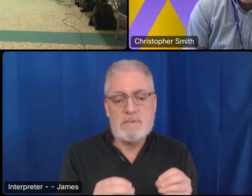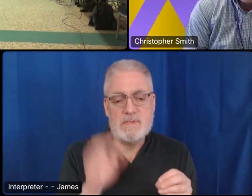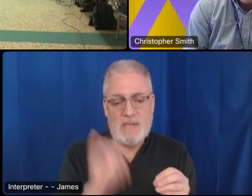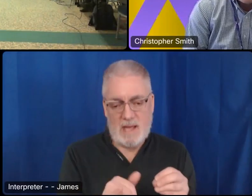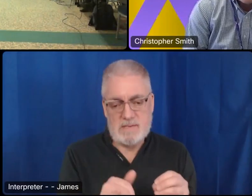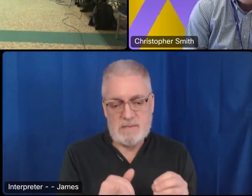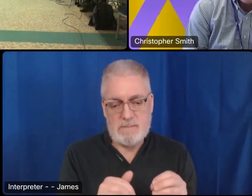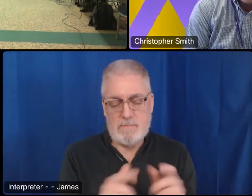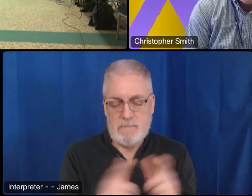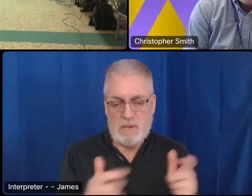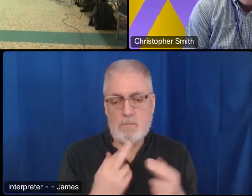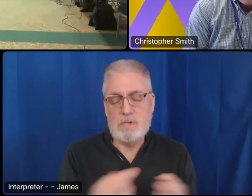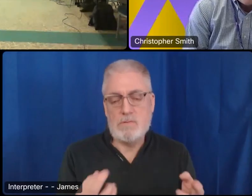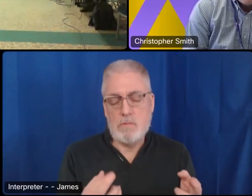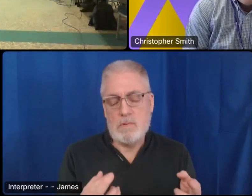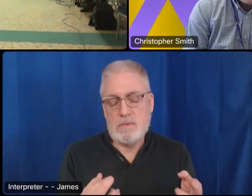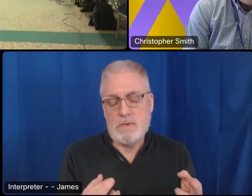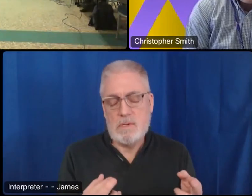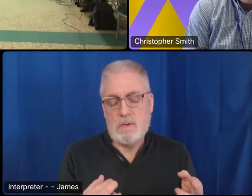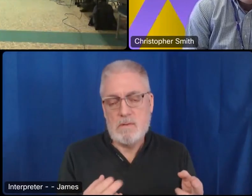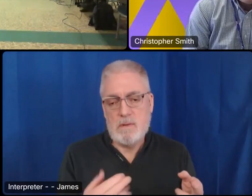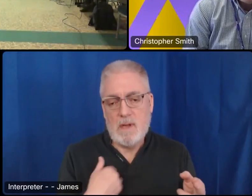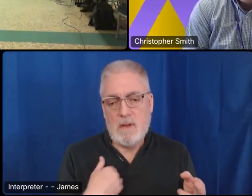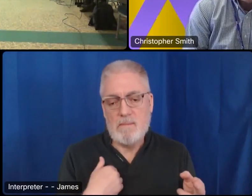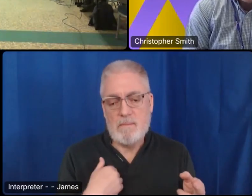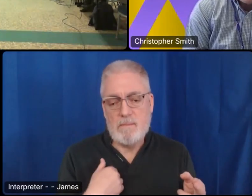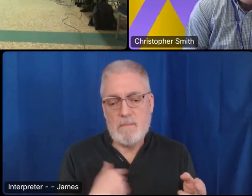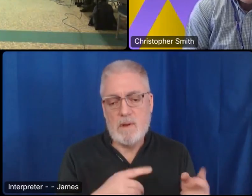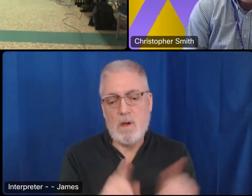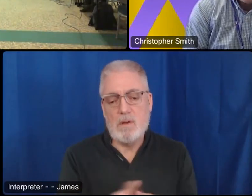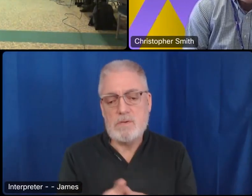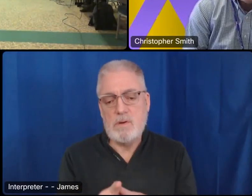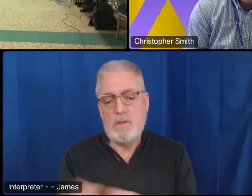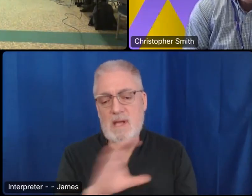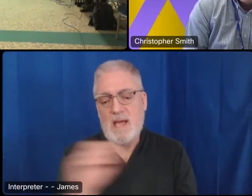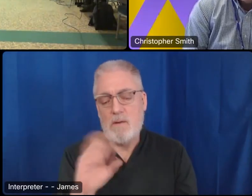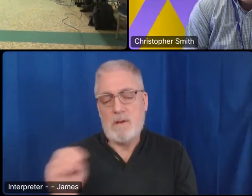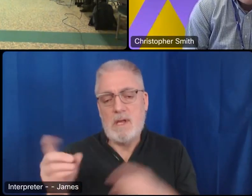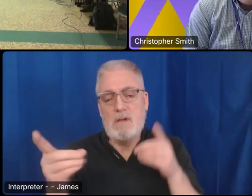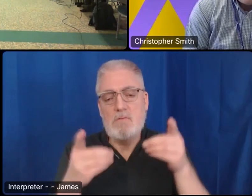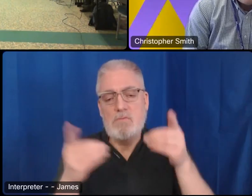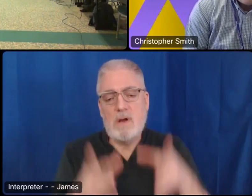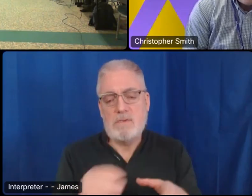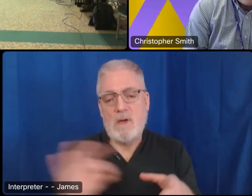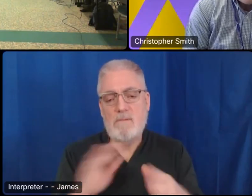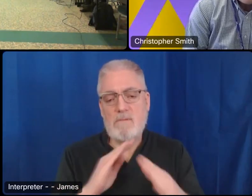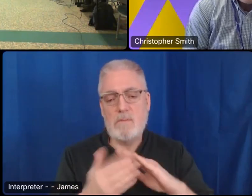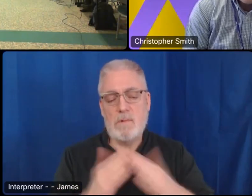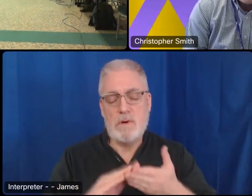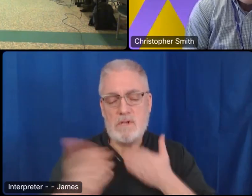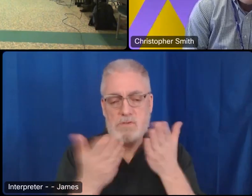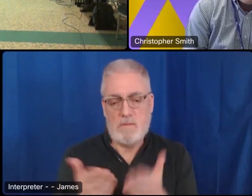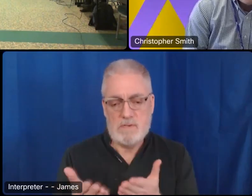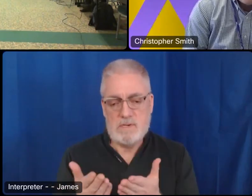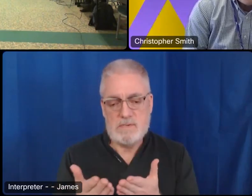field offices, but also the county directors of community services. So I think those